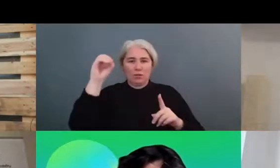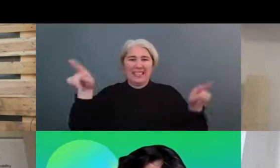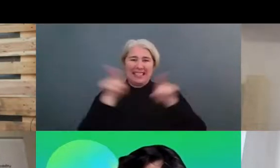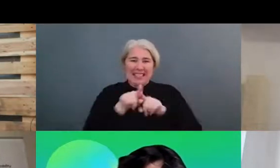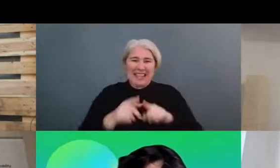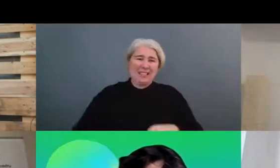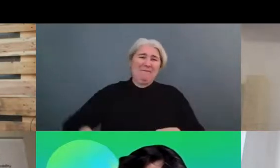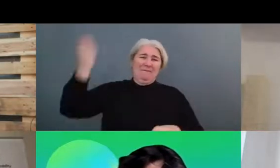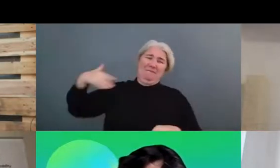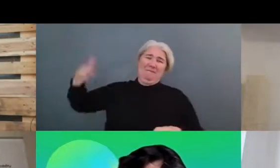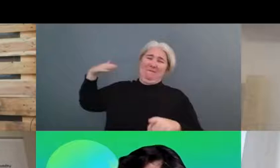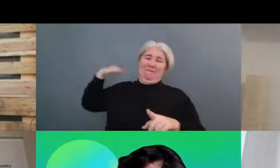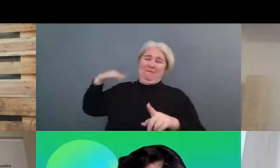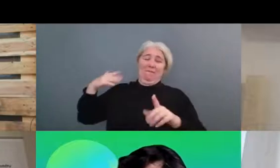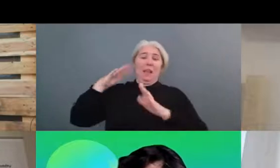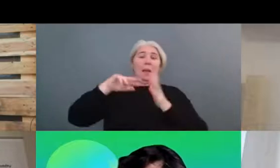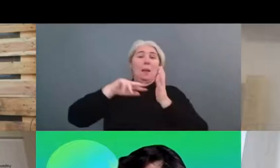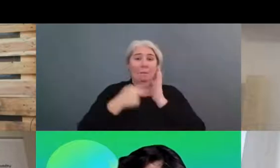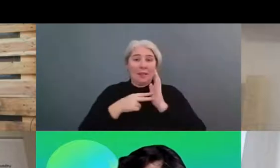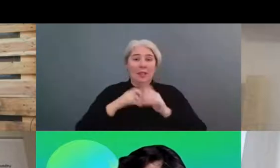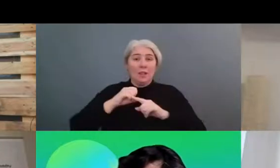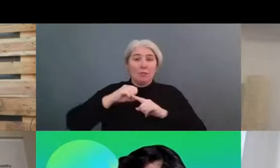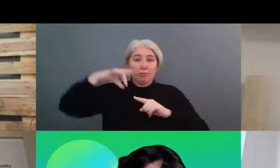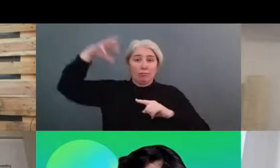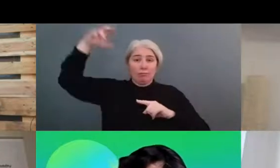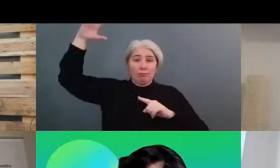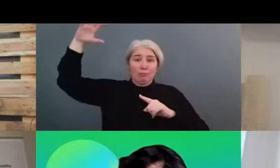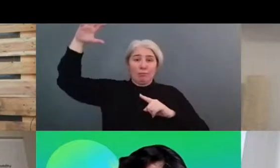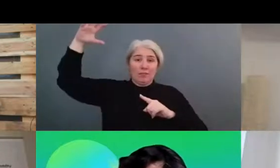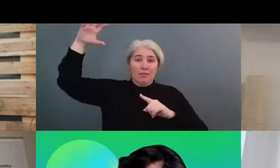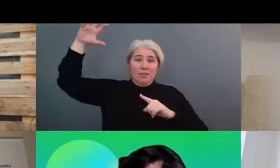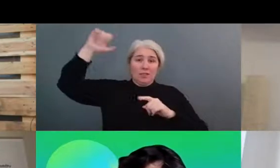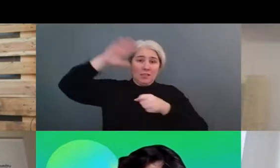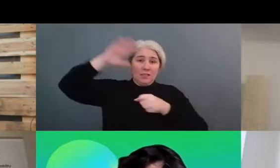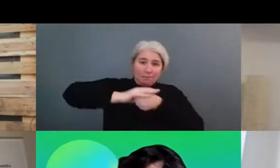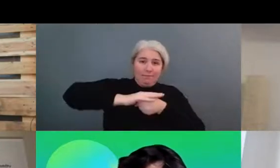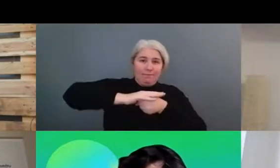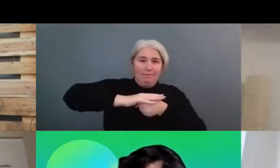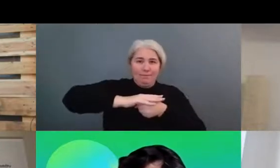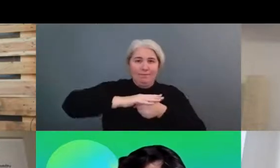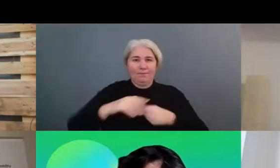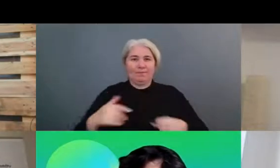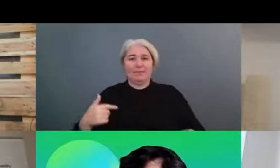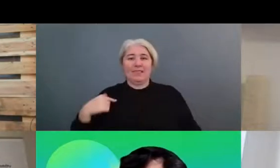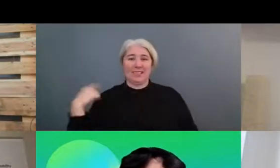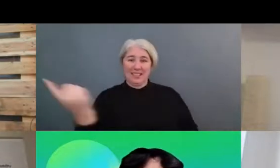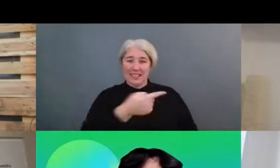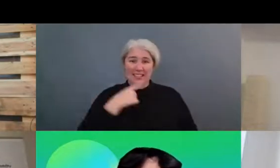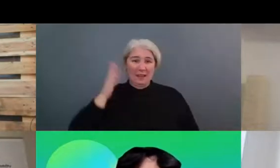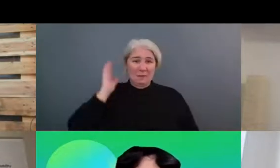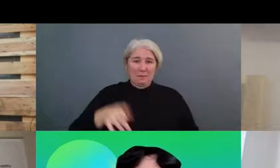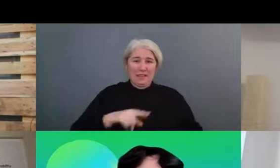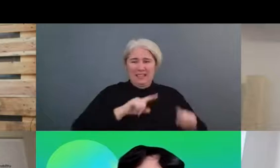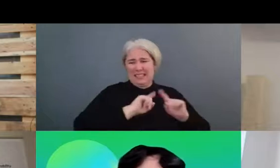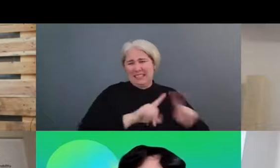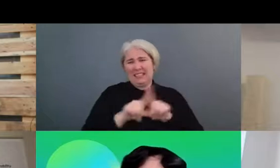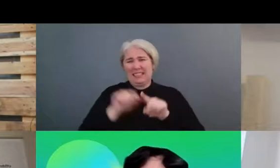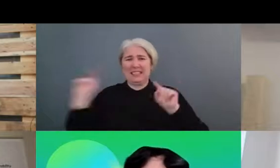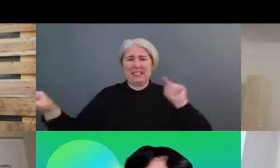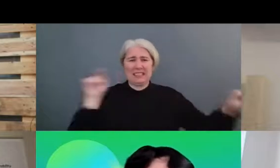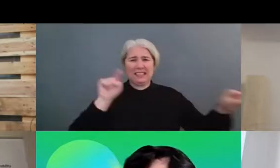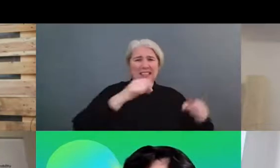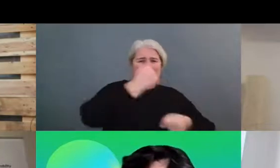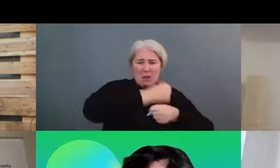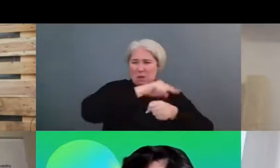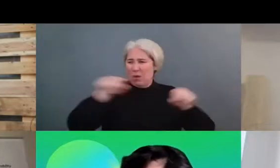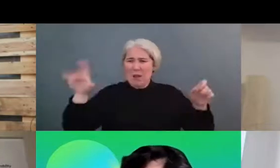zero emissions. And so this is going to require really rapid transformations across sectors and society and